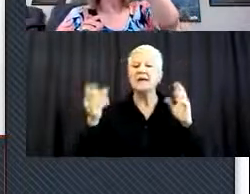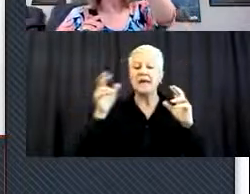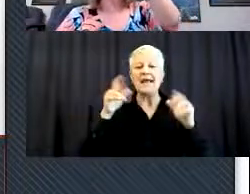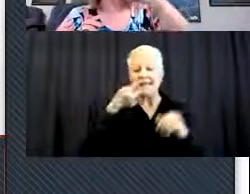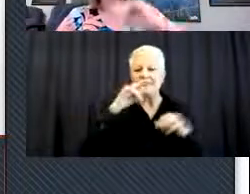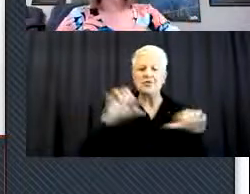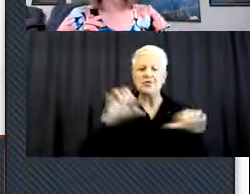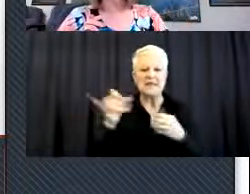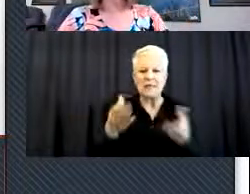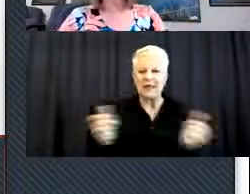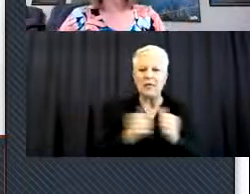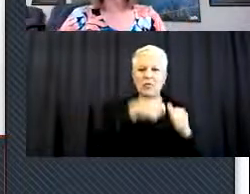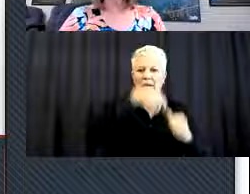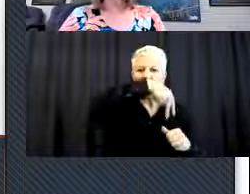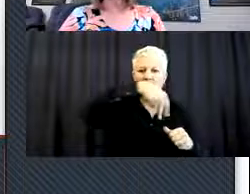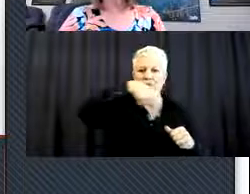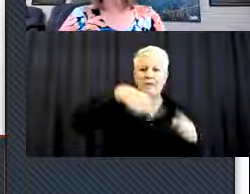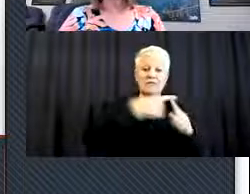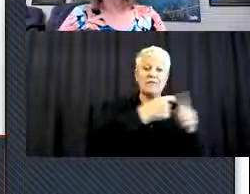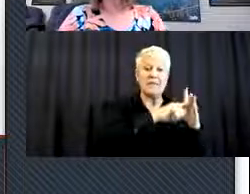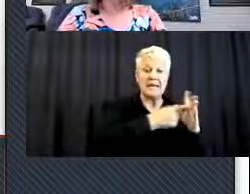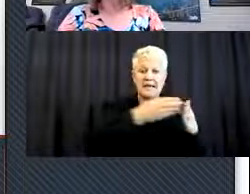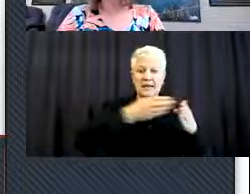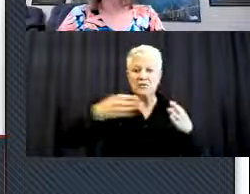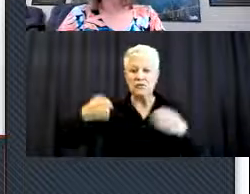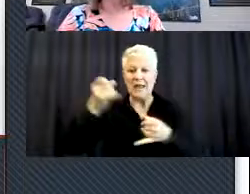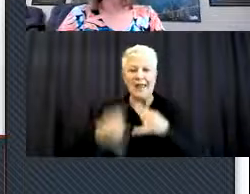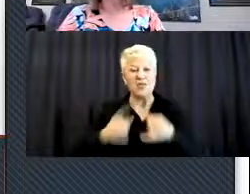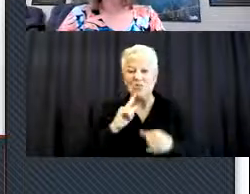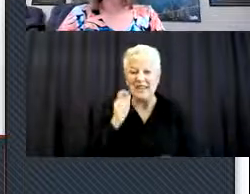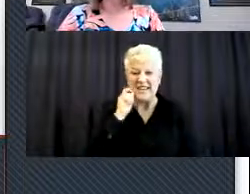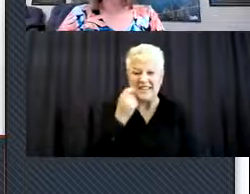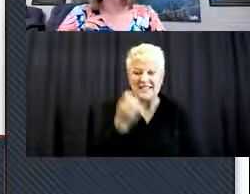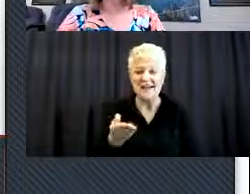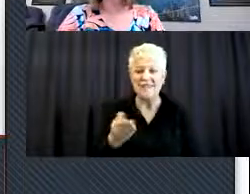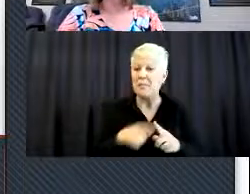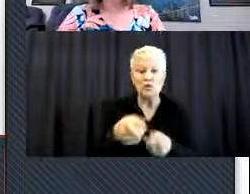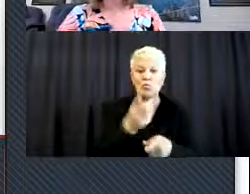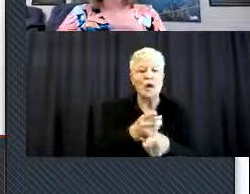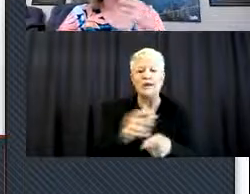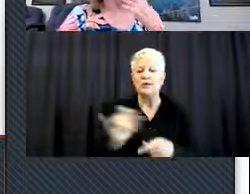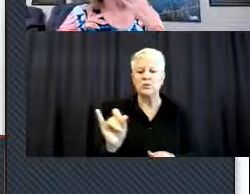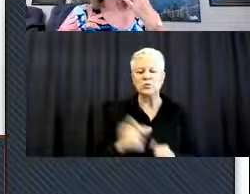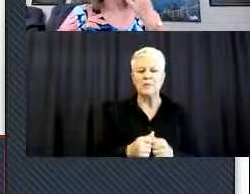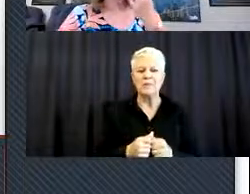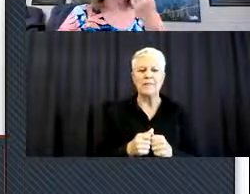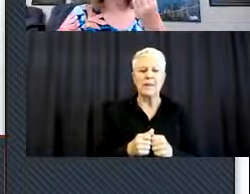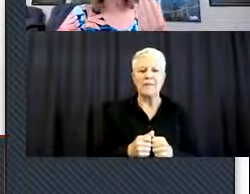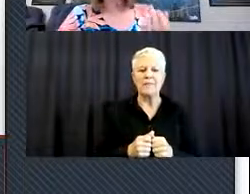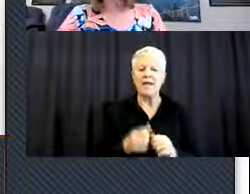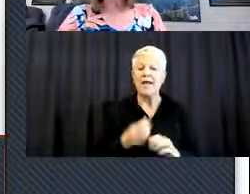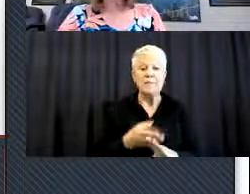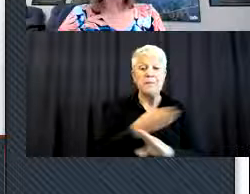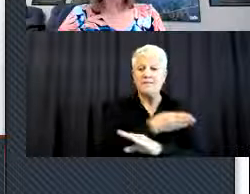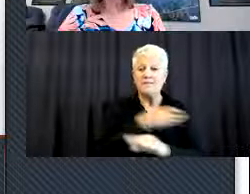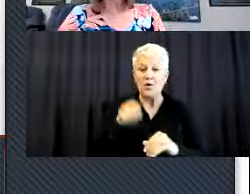same thing in traveling from the beginning to the end. Pretty neat stuff. So, but you are correct too. Before you